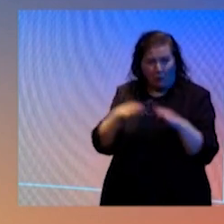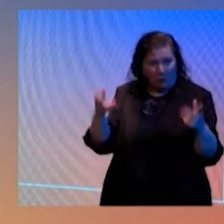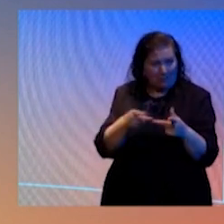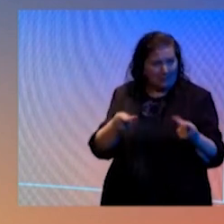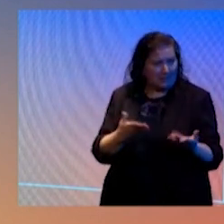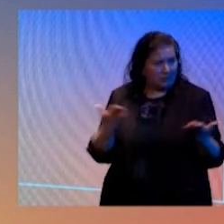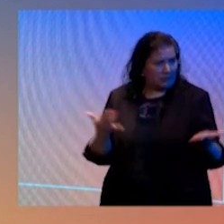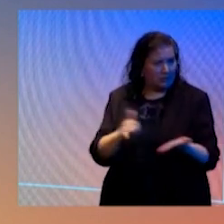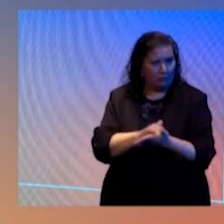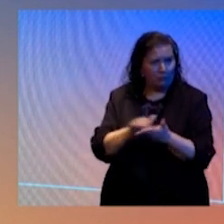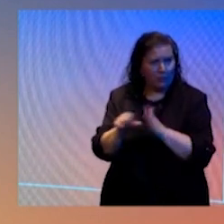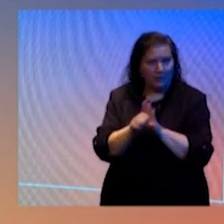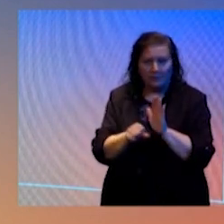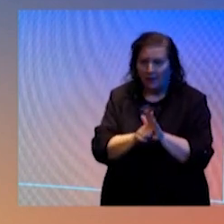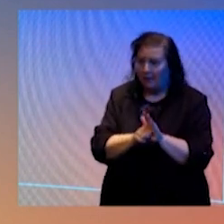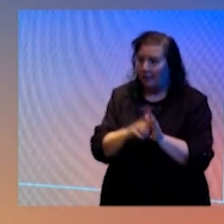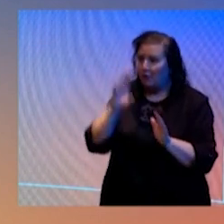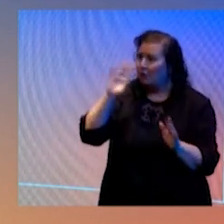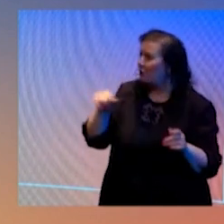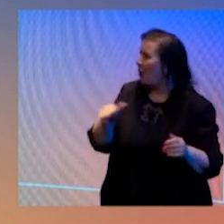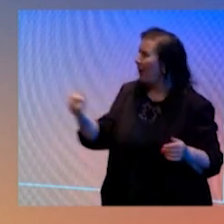York. Do you know anybody?